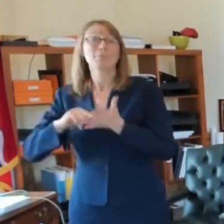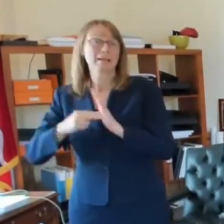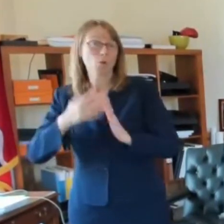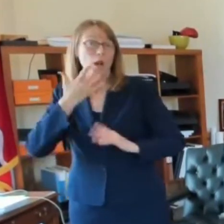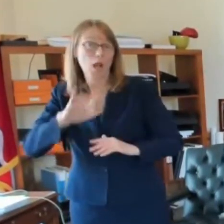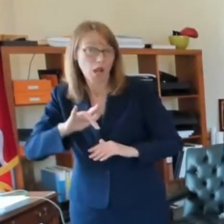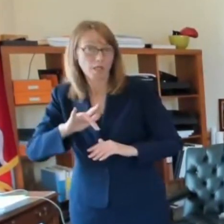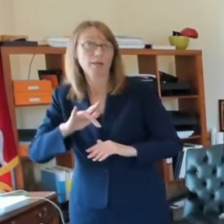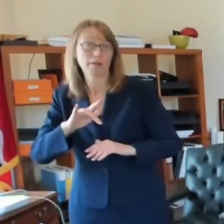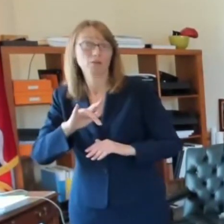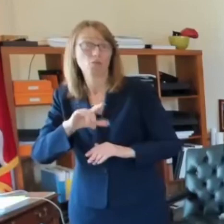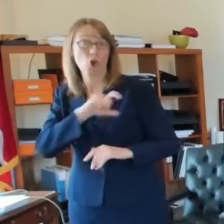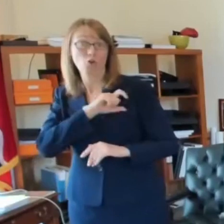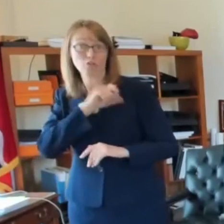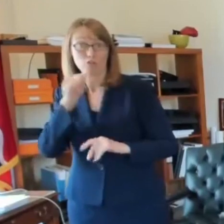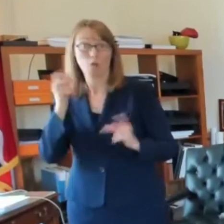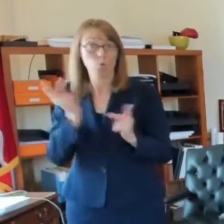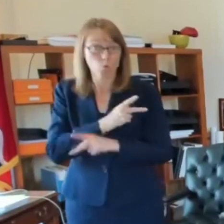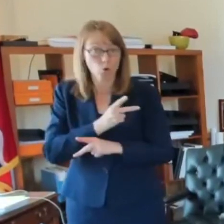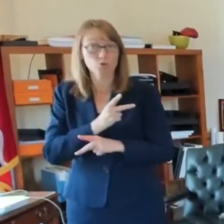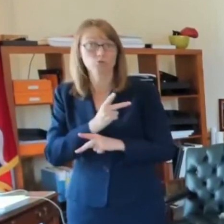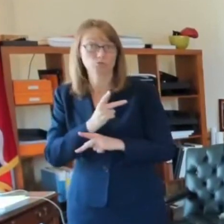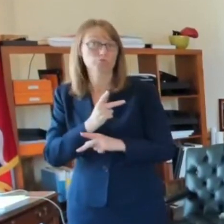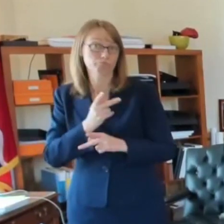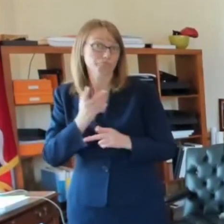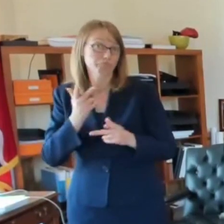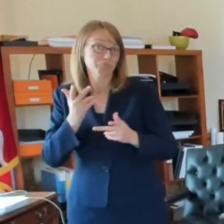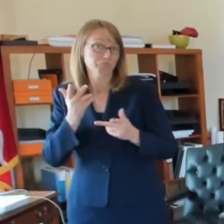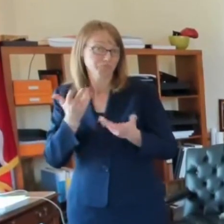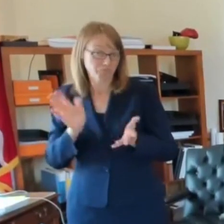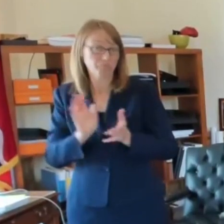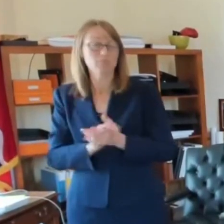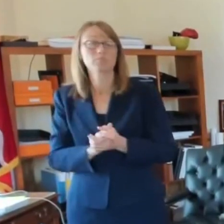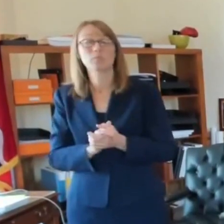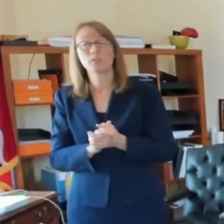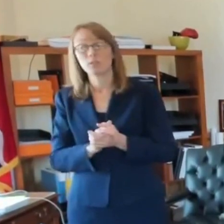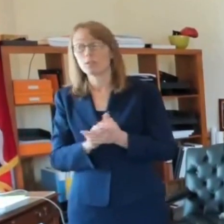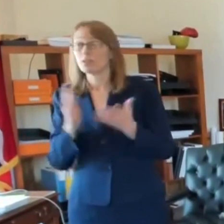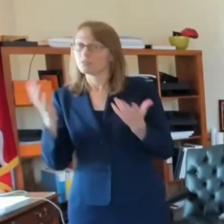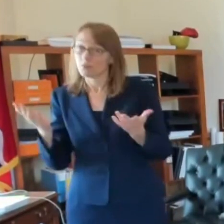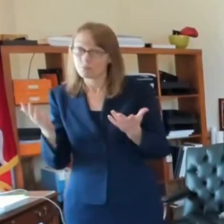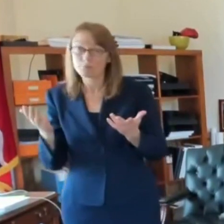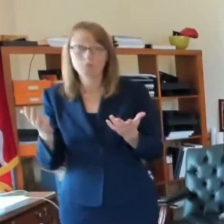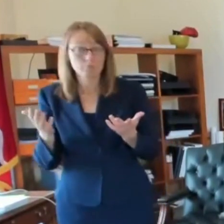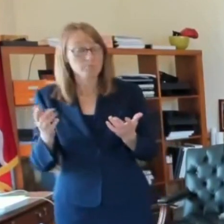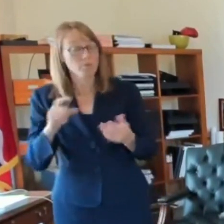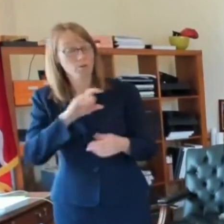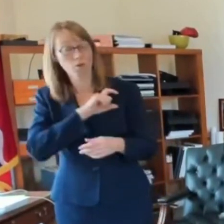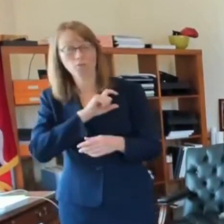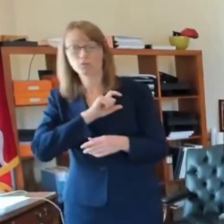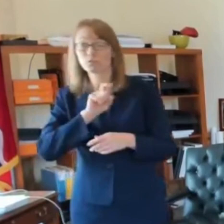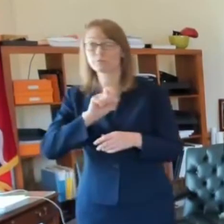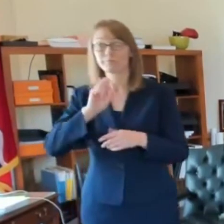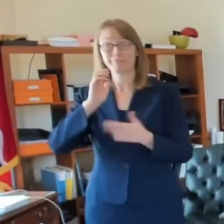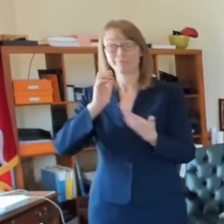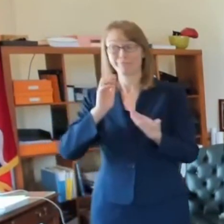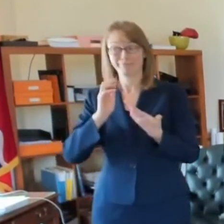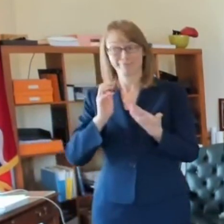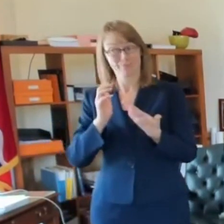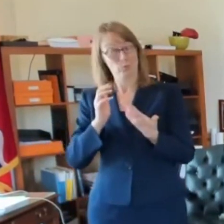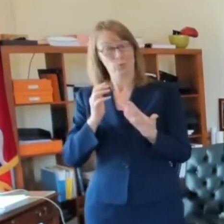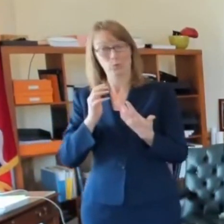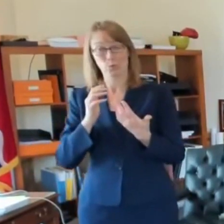day. Every single stop, every car stop can turn into a tragic situation for